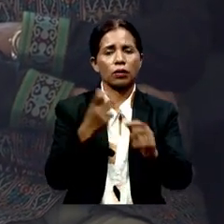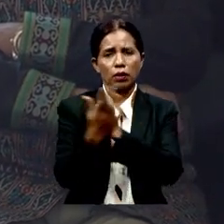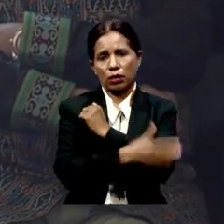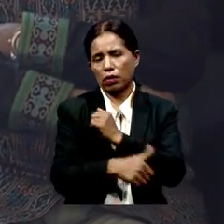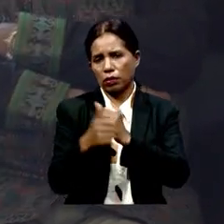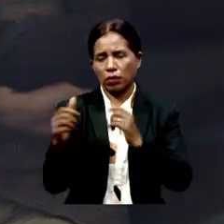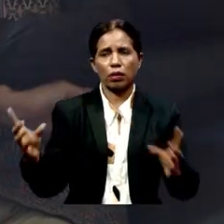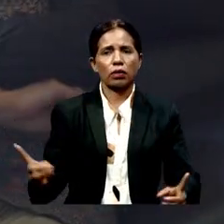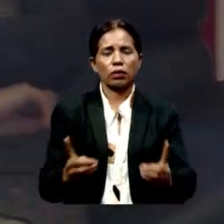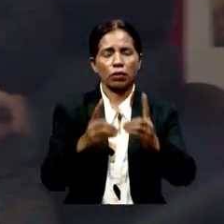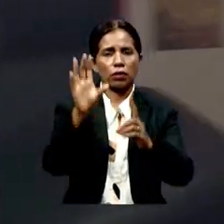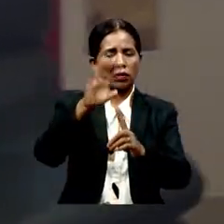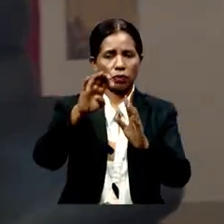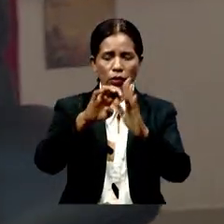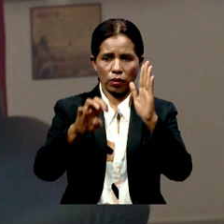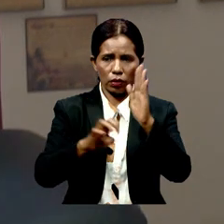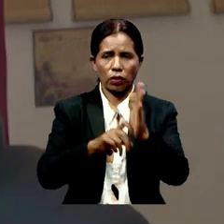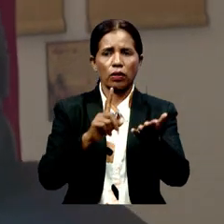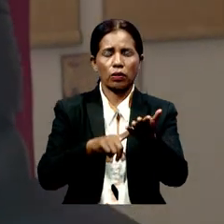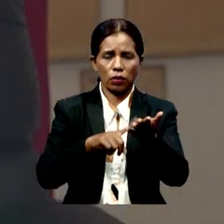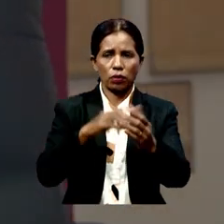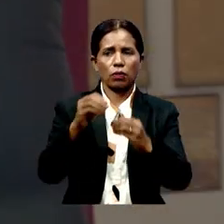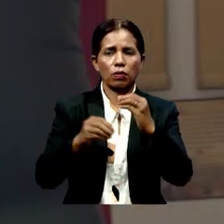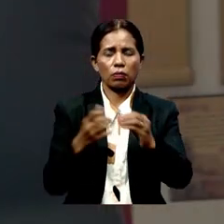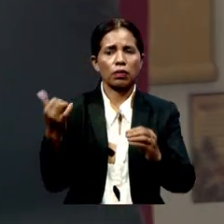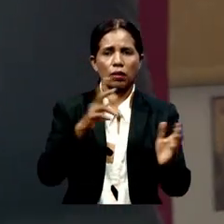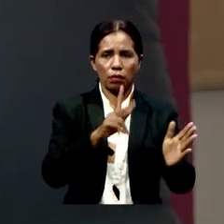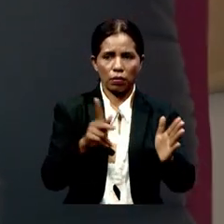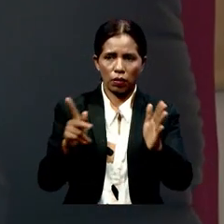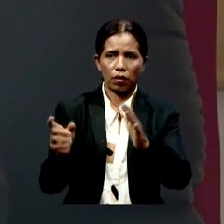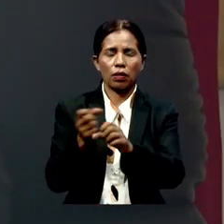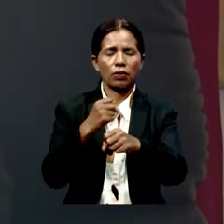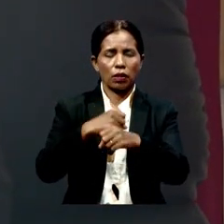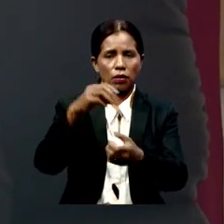selu kasuru ona chefe estado huri diskuti kona basir ne plano atu halo